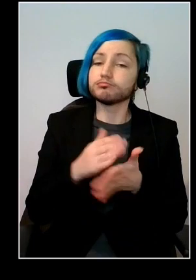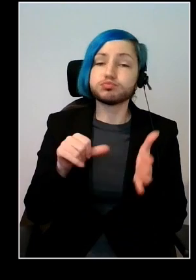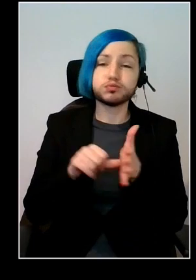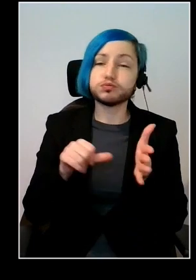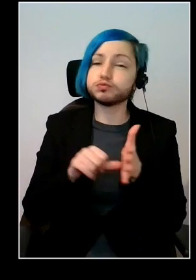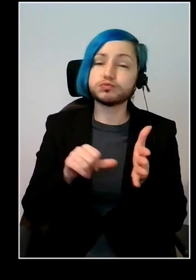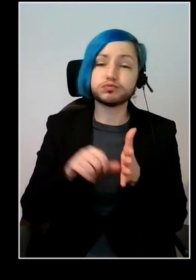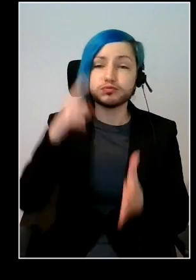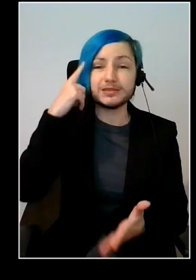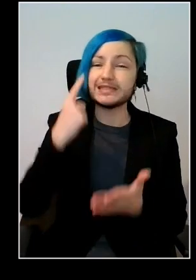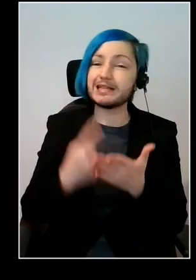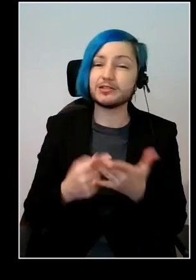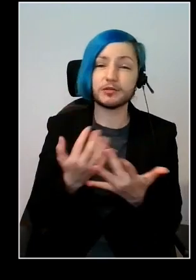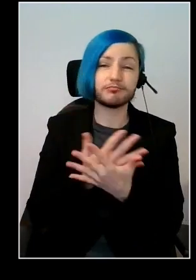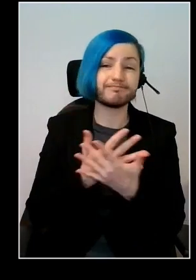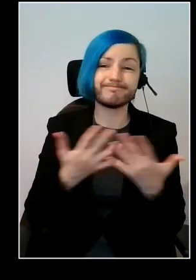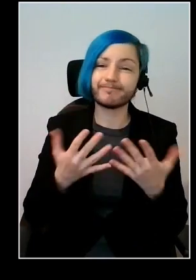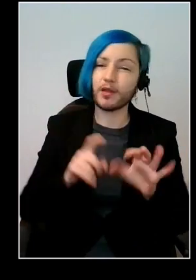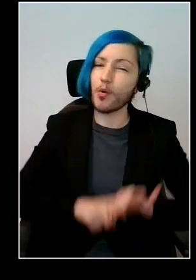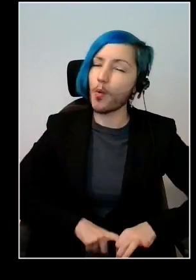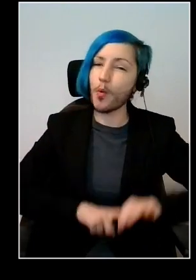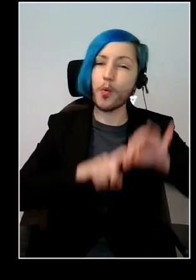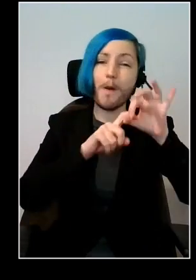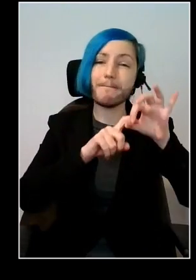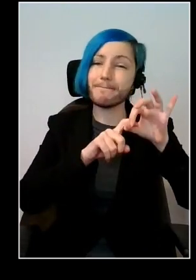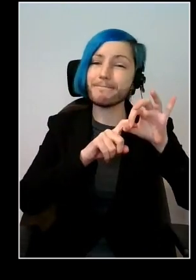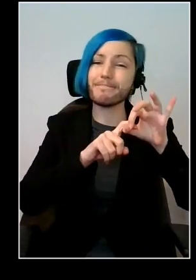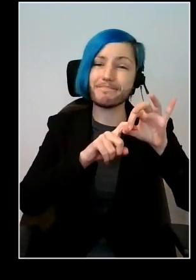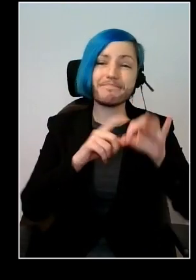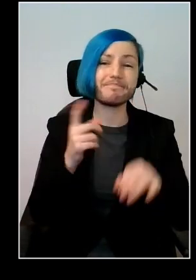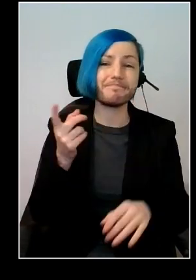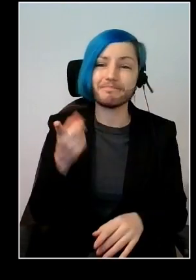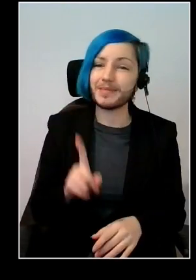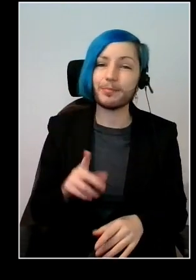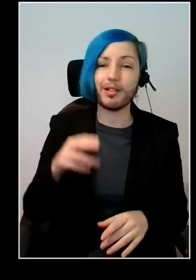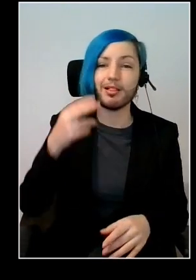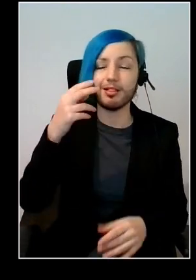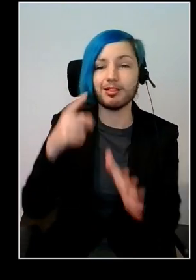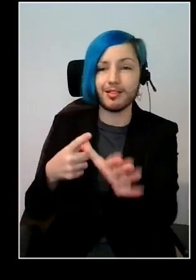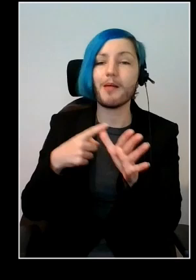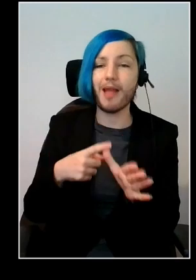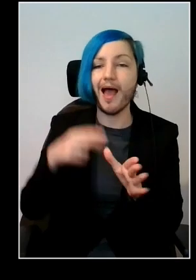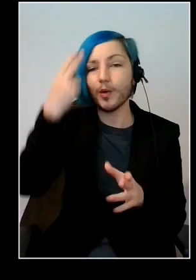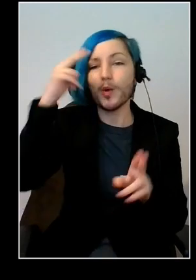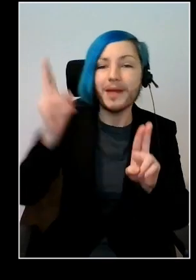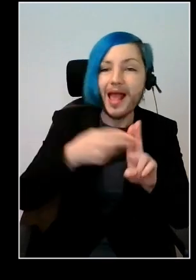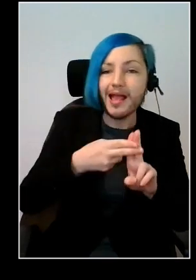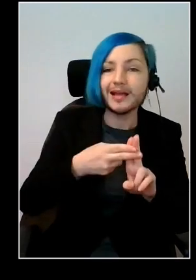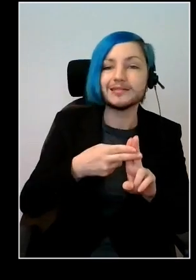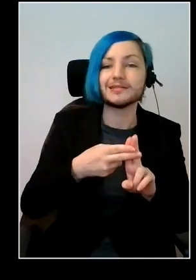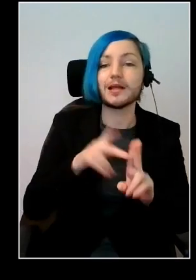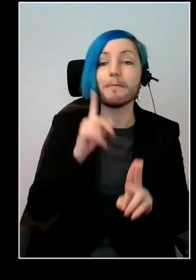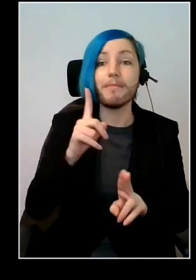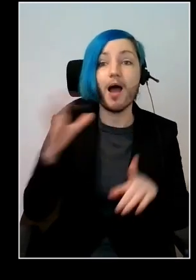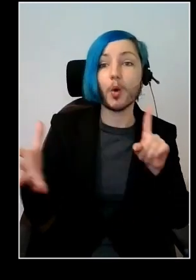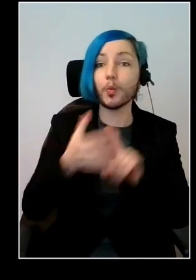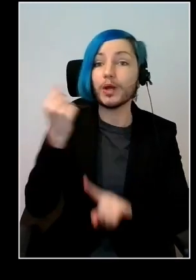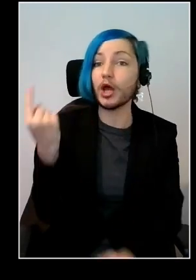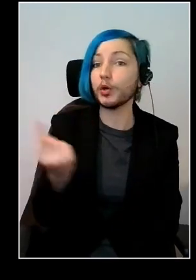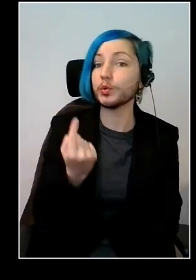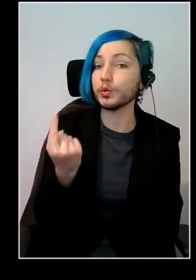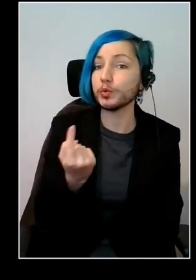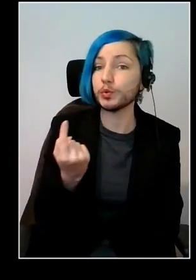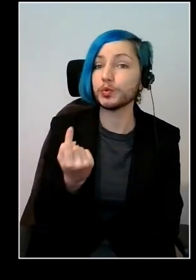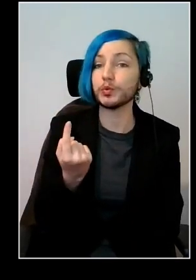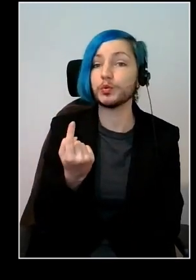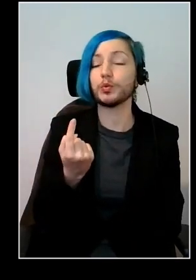lot of good quality people there, and you saw them on the screen. However, the winner of the Lloyds Banking Group Award for